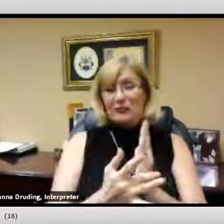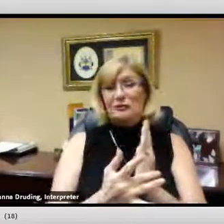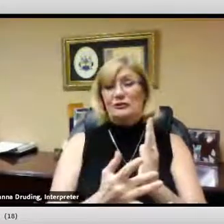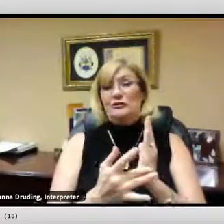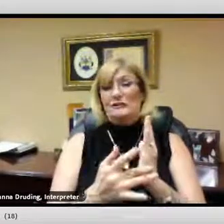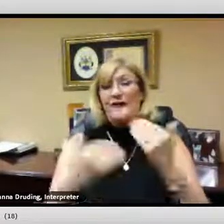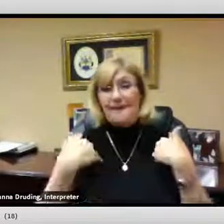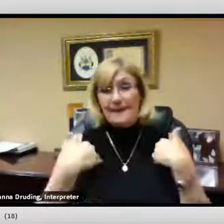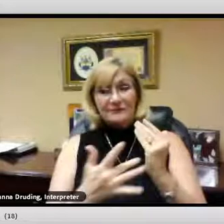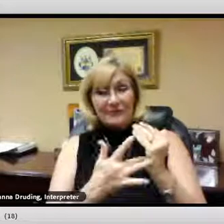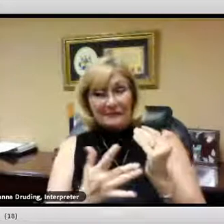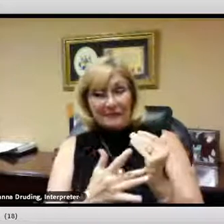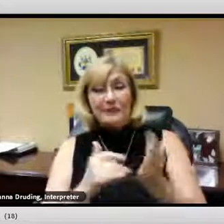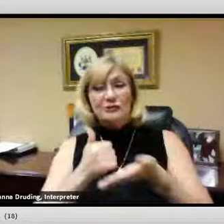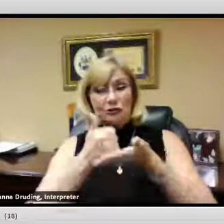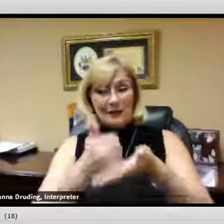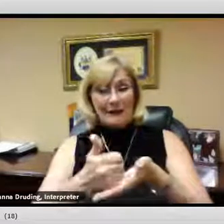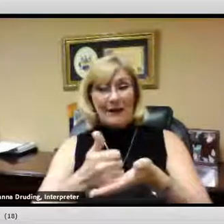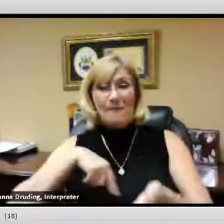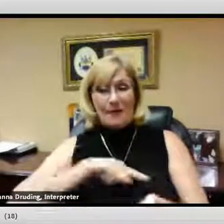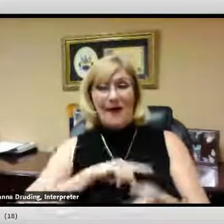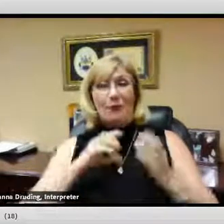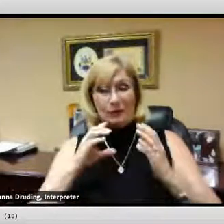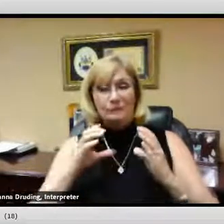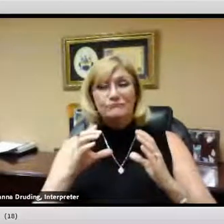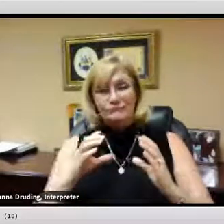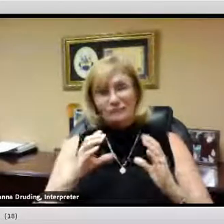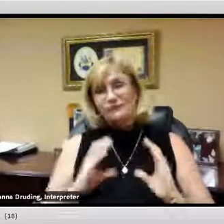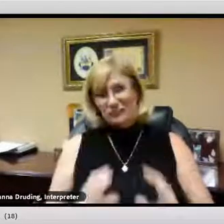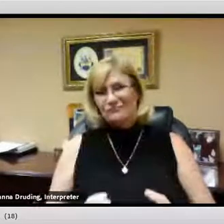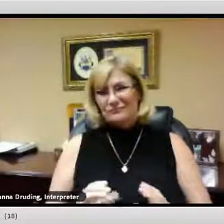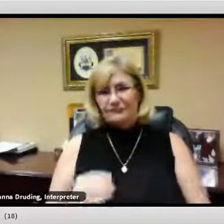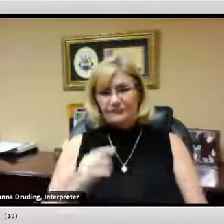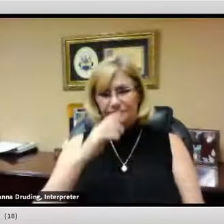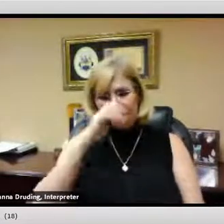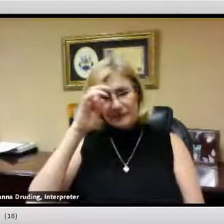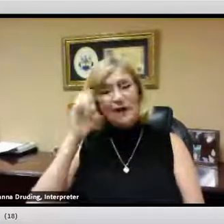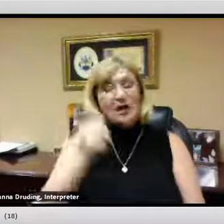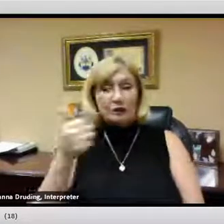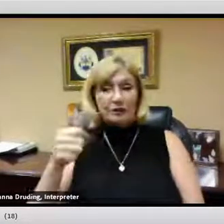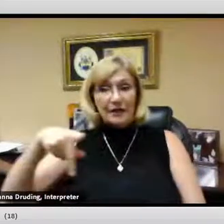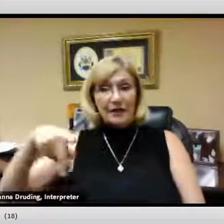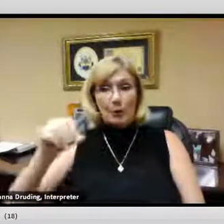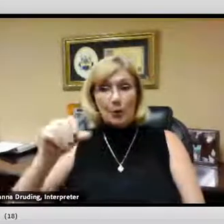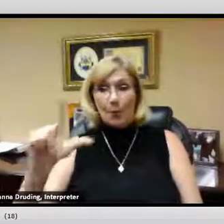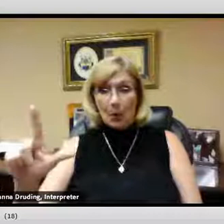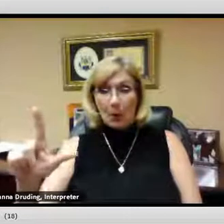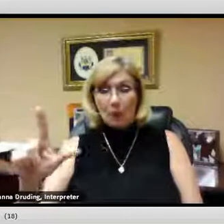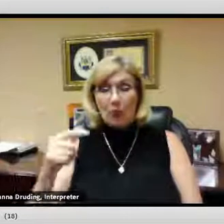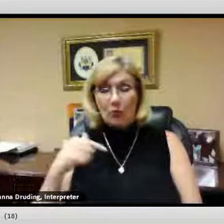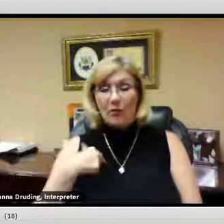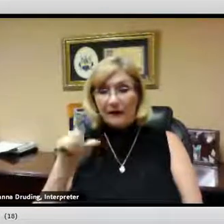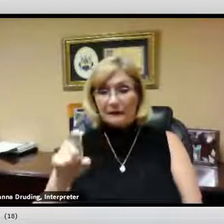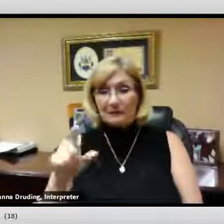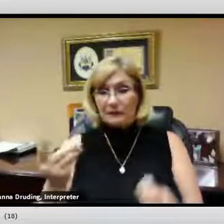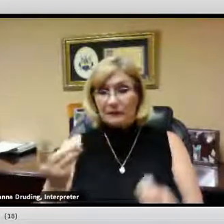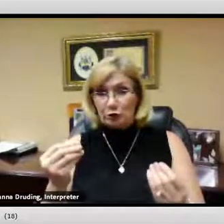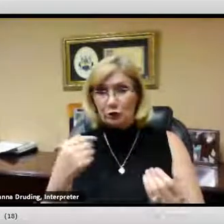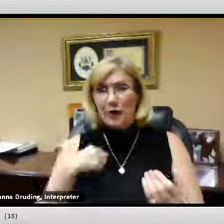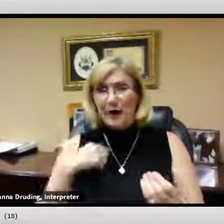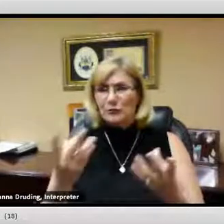to help us serve our users better. There was another poll I wanted to do and see if I was going to do it on the